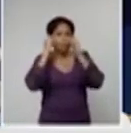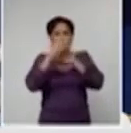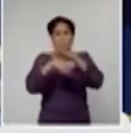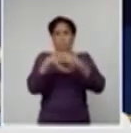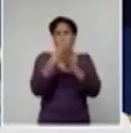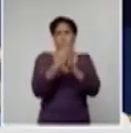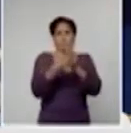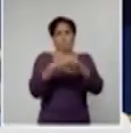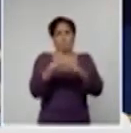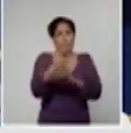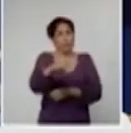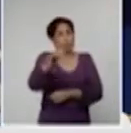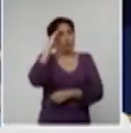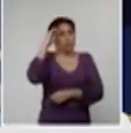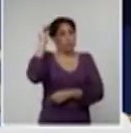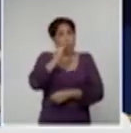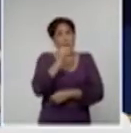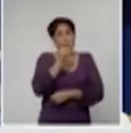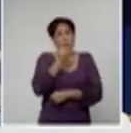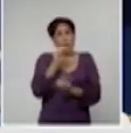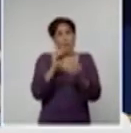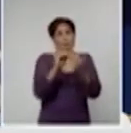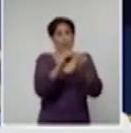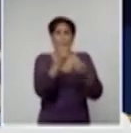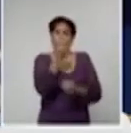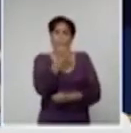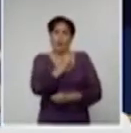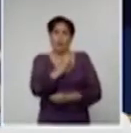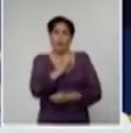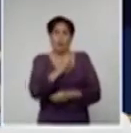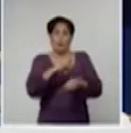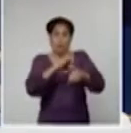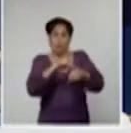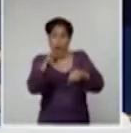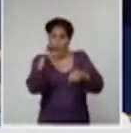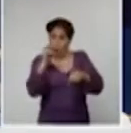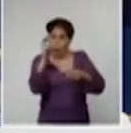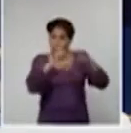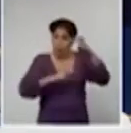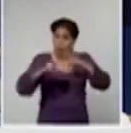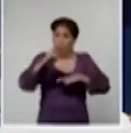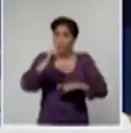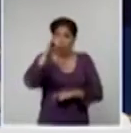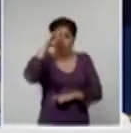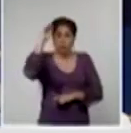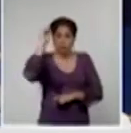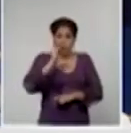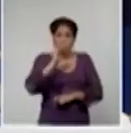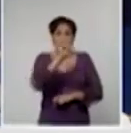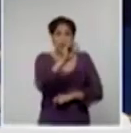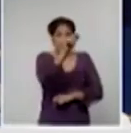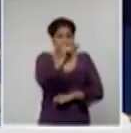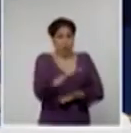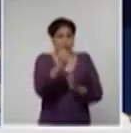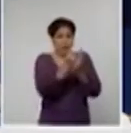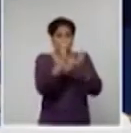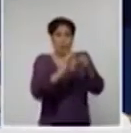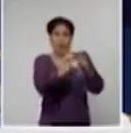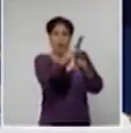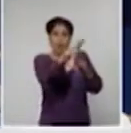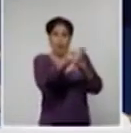work is being done to control an outbreak that has been reported in these 2